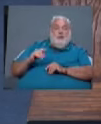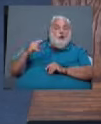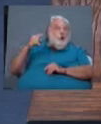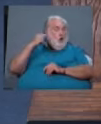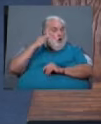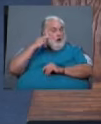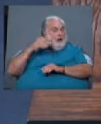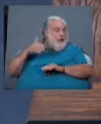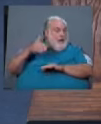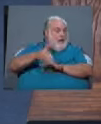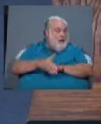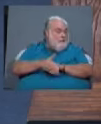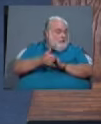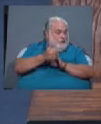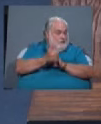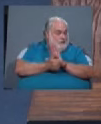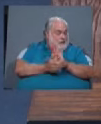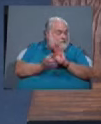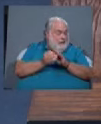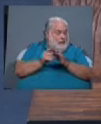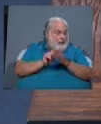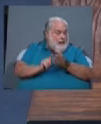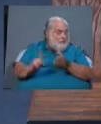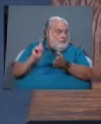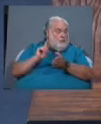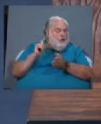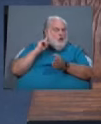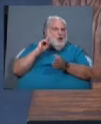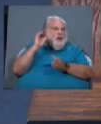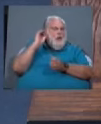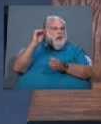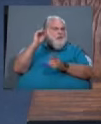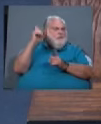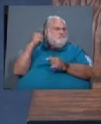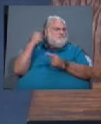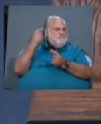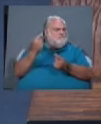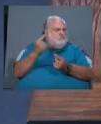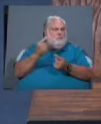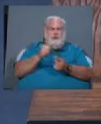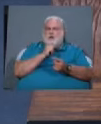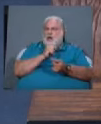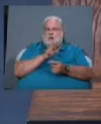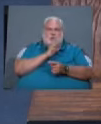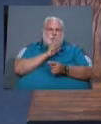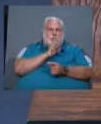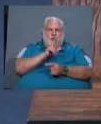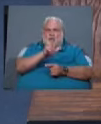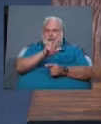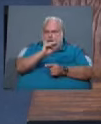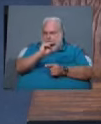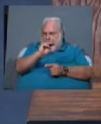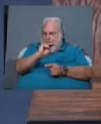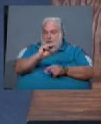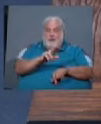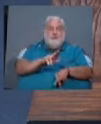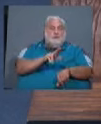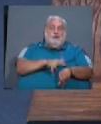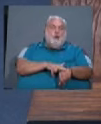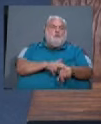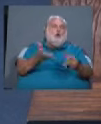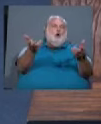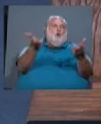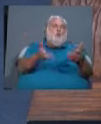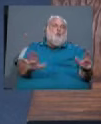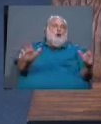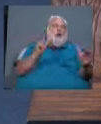after your agenda meeting of last week. We had never heard about it. We hadn't talked to 3M. Of course, we don't want mining